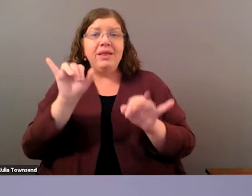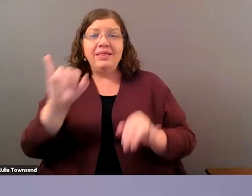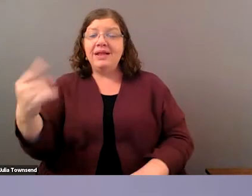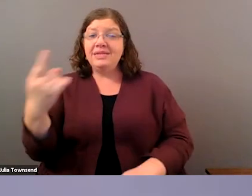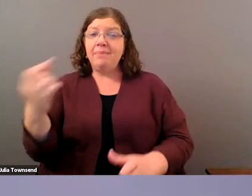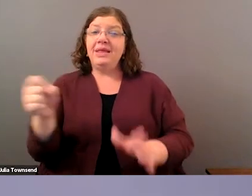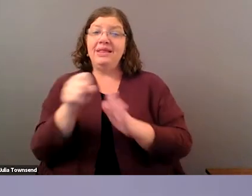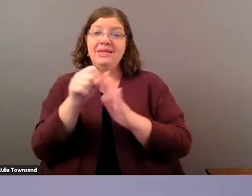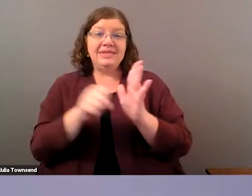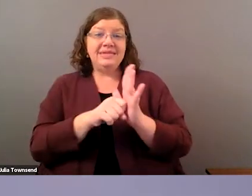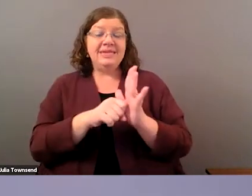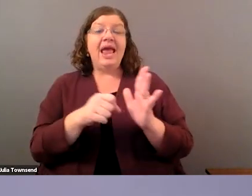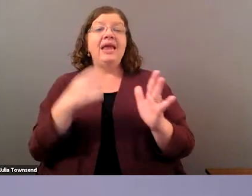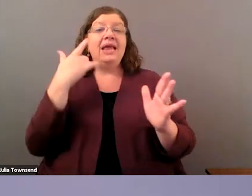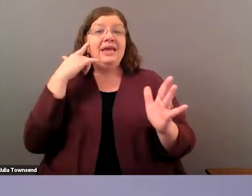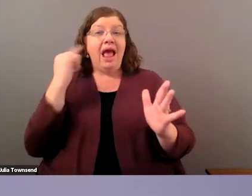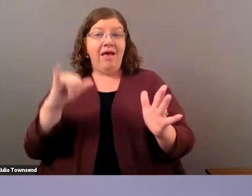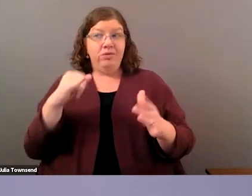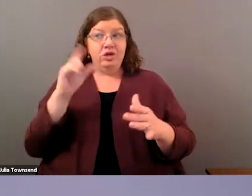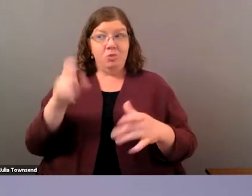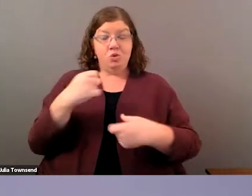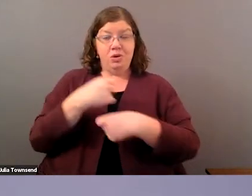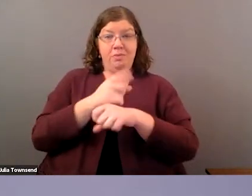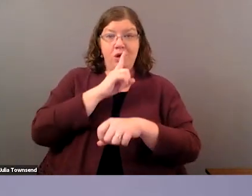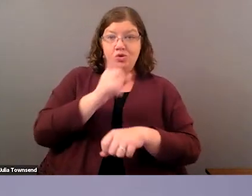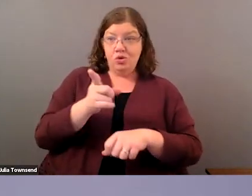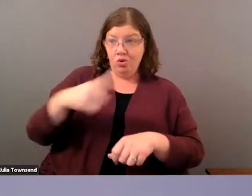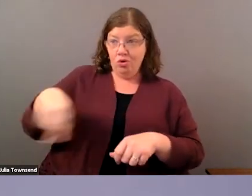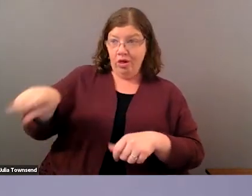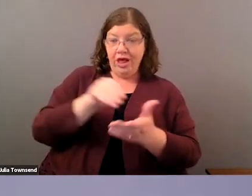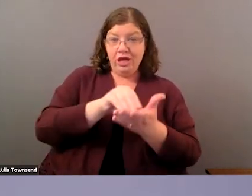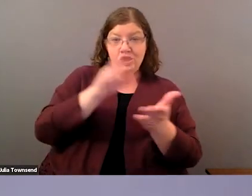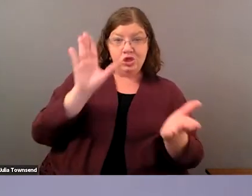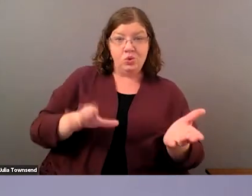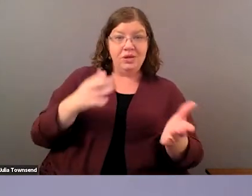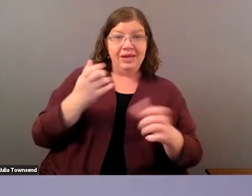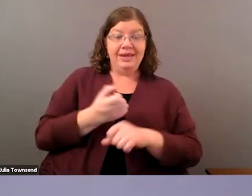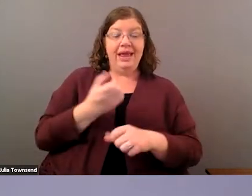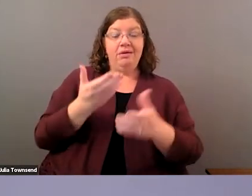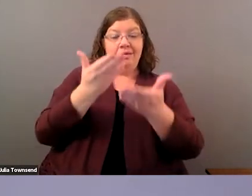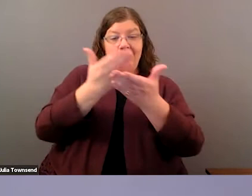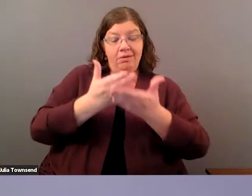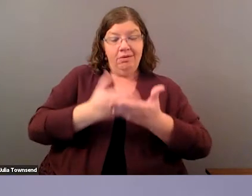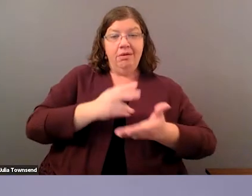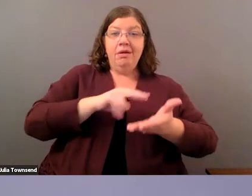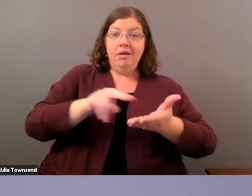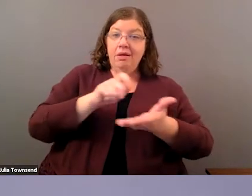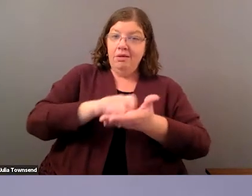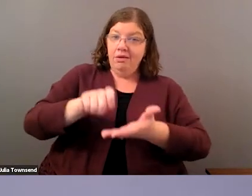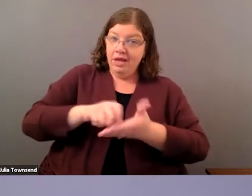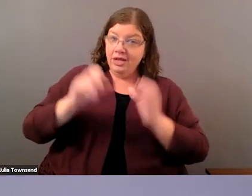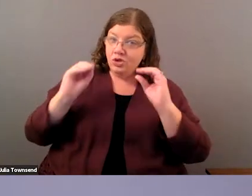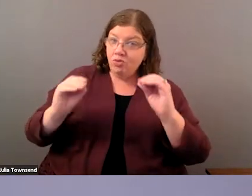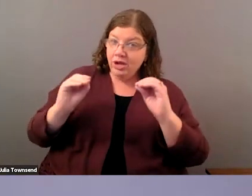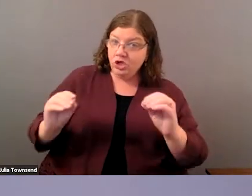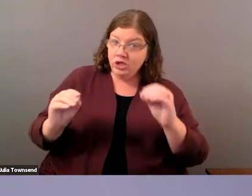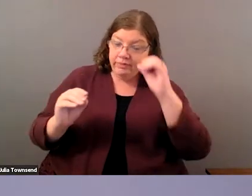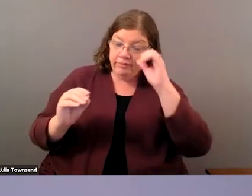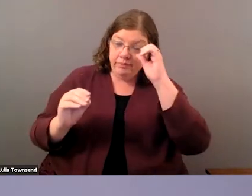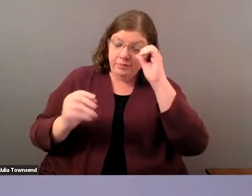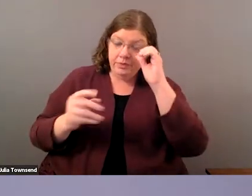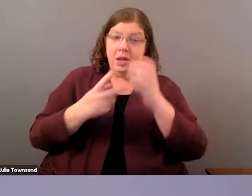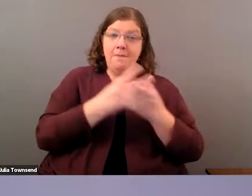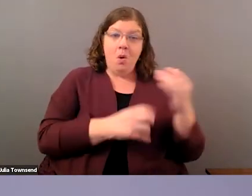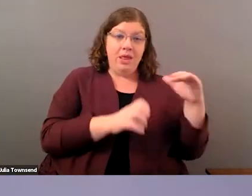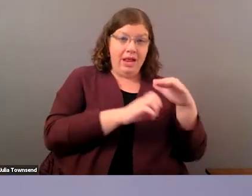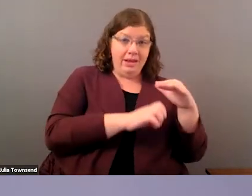California is supposed to ensure that students receive evidence-based literacy instruction, both at elementary